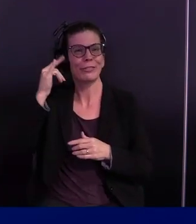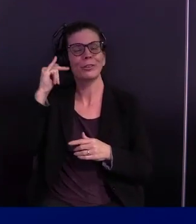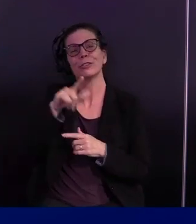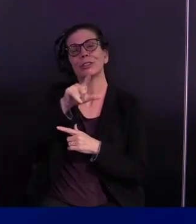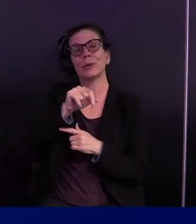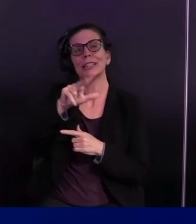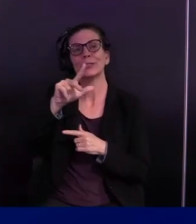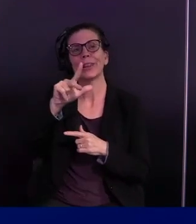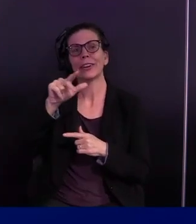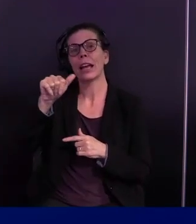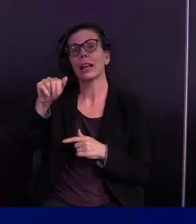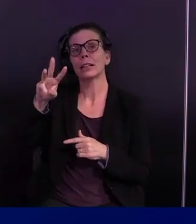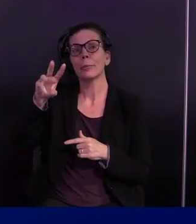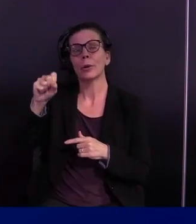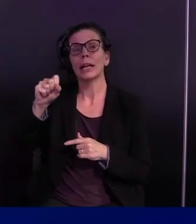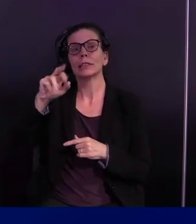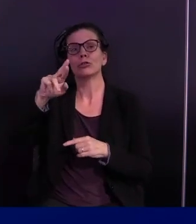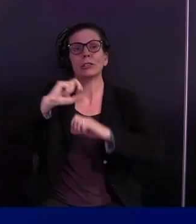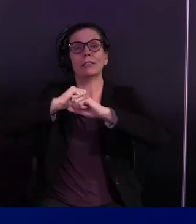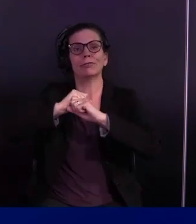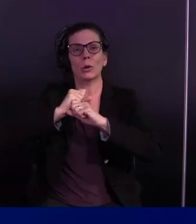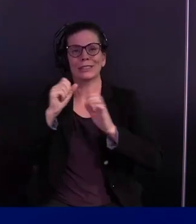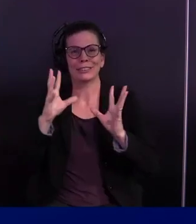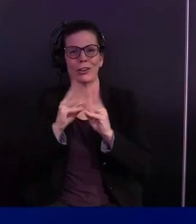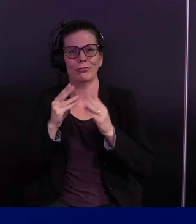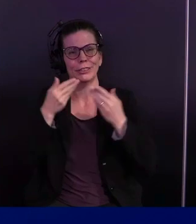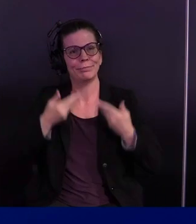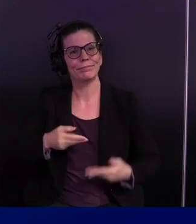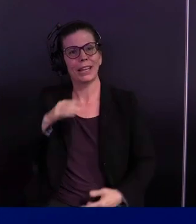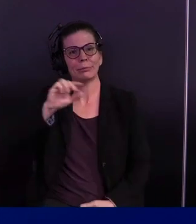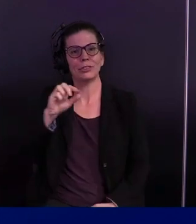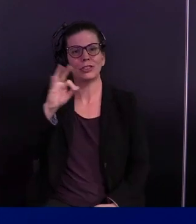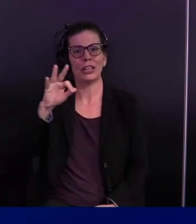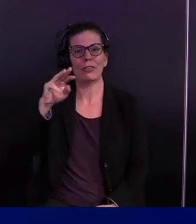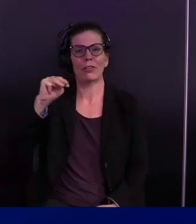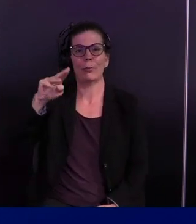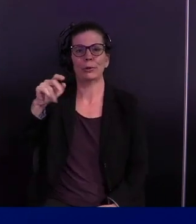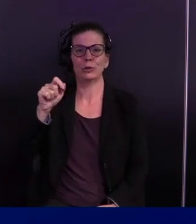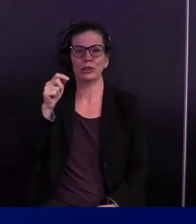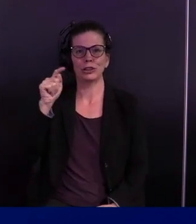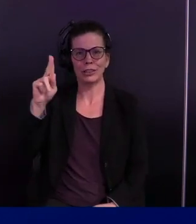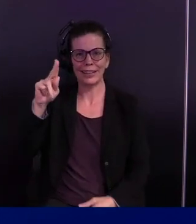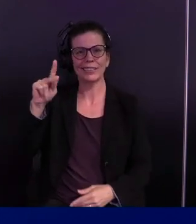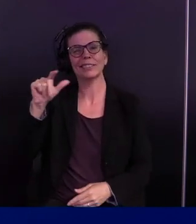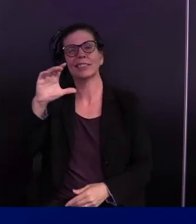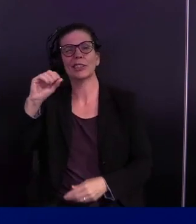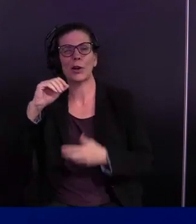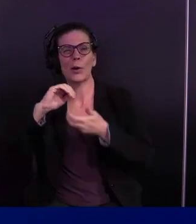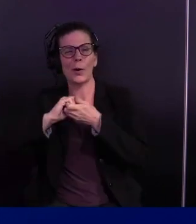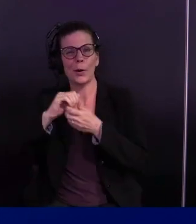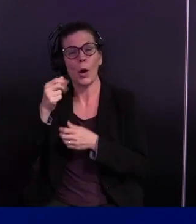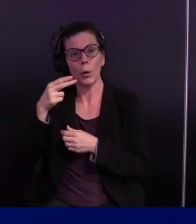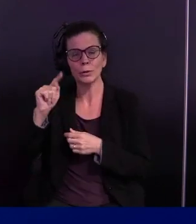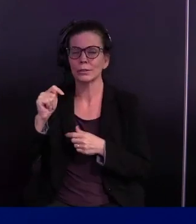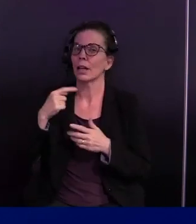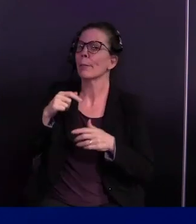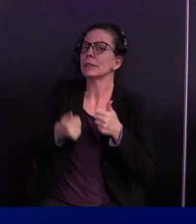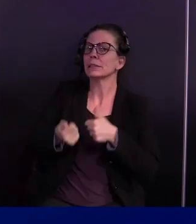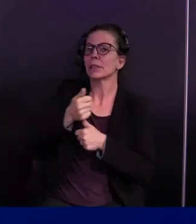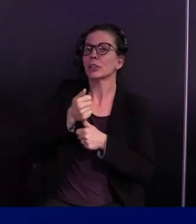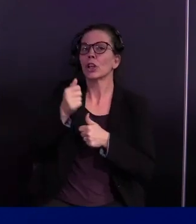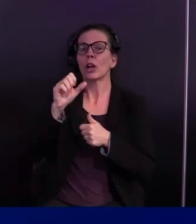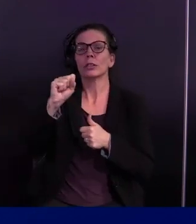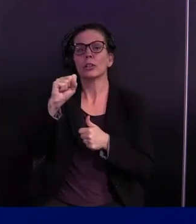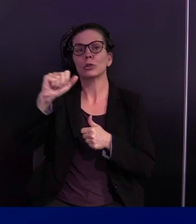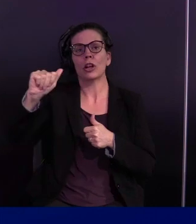2023 AWS Reinforce Conference. My name is Jeff Marushak, one of your co-hosts today. I am a senior solutions architect on our